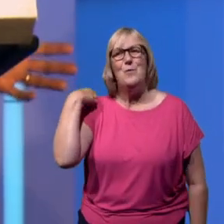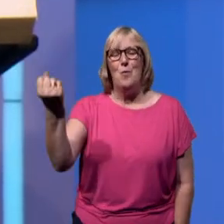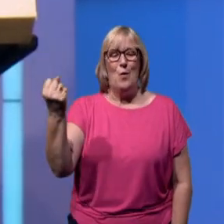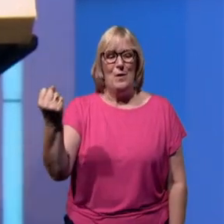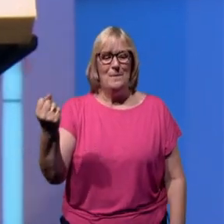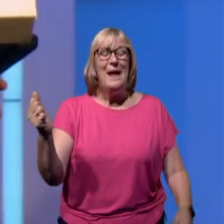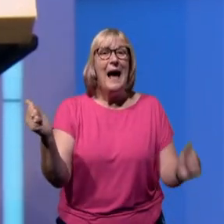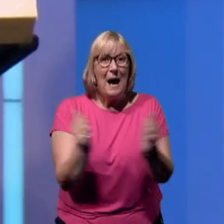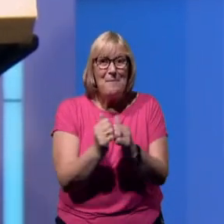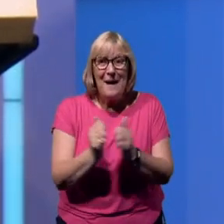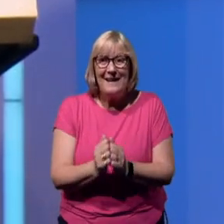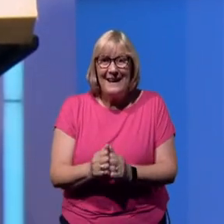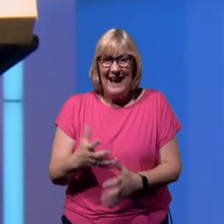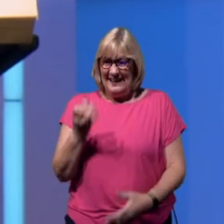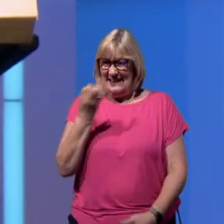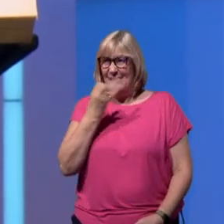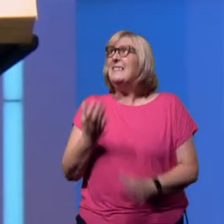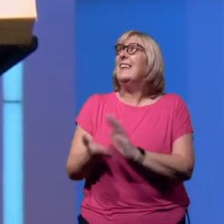Amen? He had won.